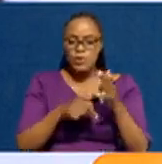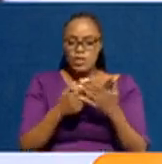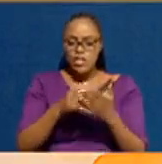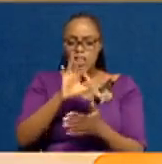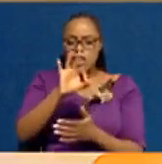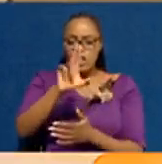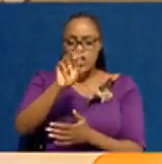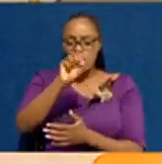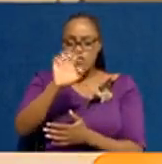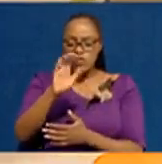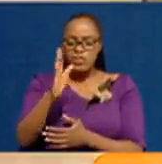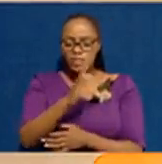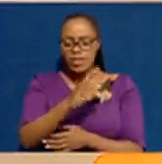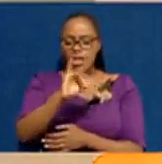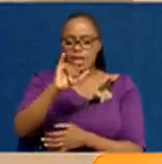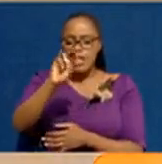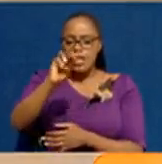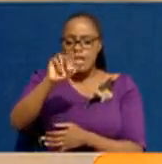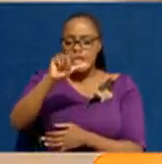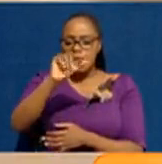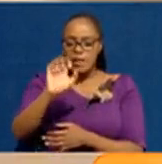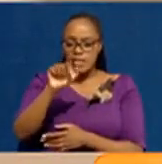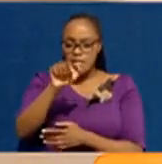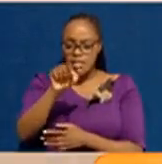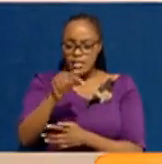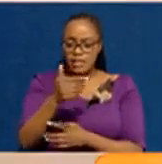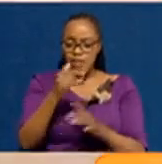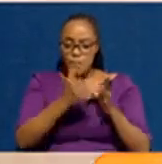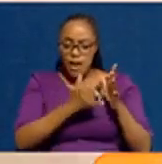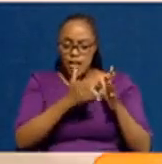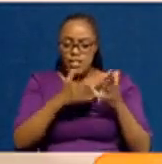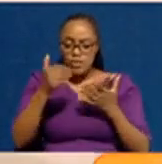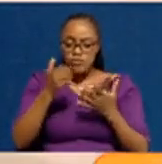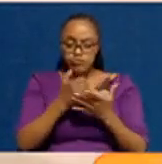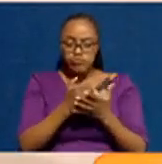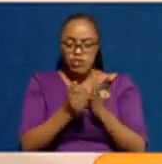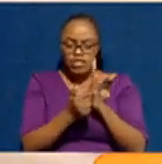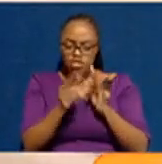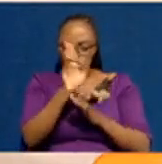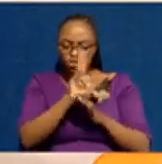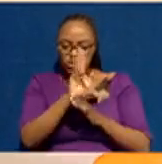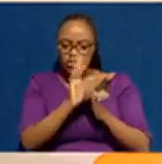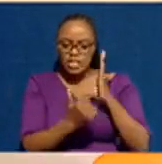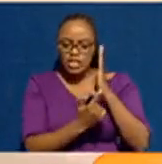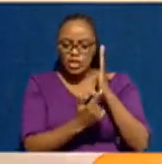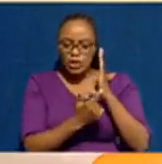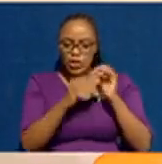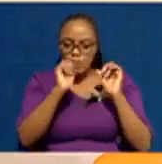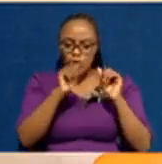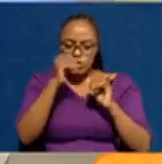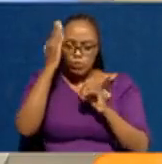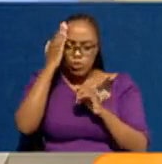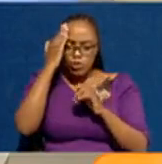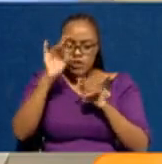fused image. The SPECT-CT machine employs cutting-edge technology that can diagnose a